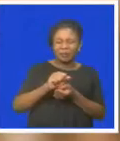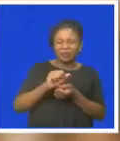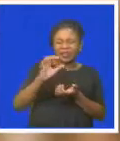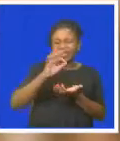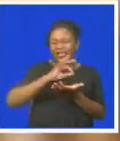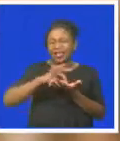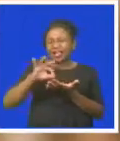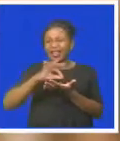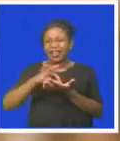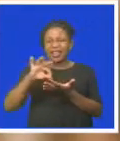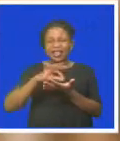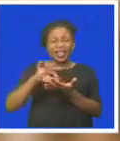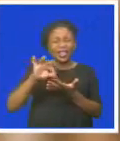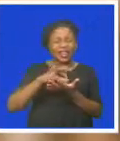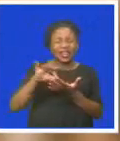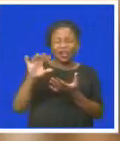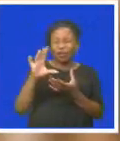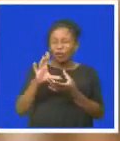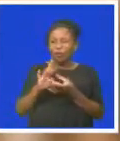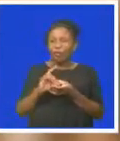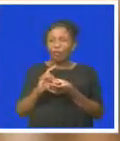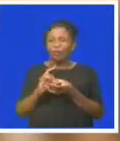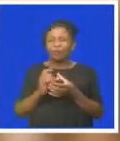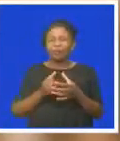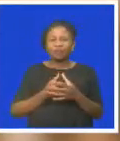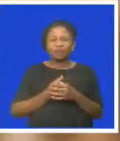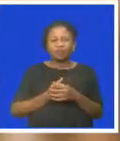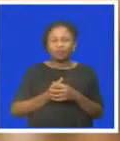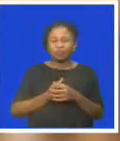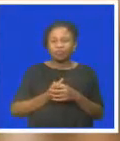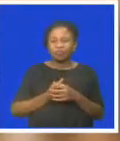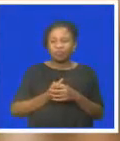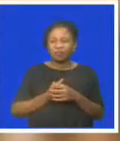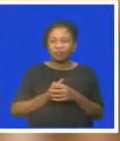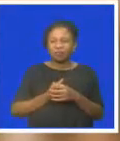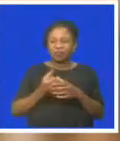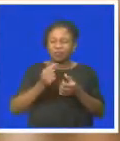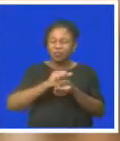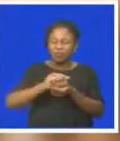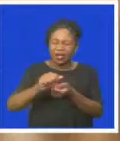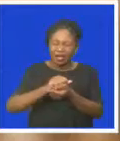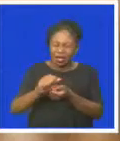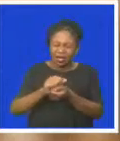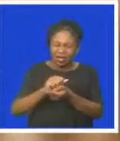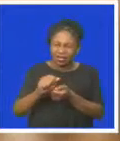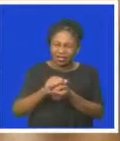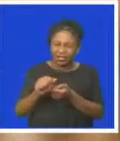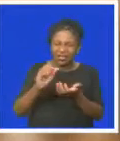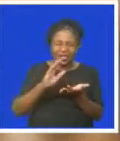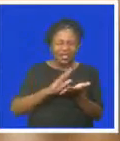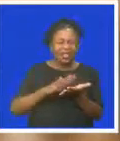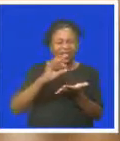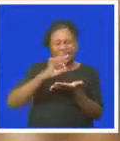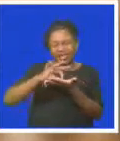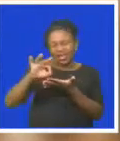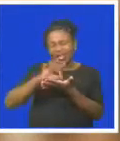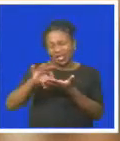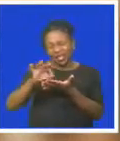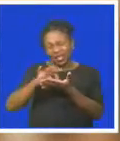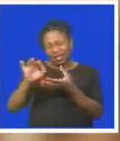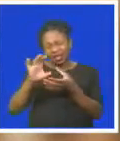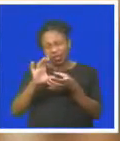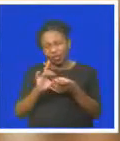the employer's home. Domestic worker washes and cleans the employer's